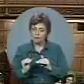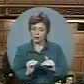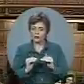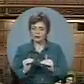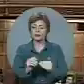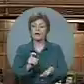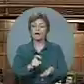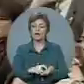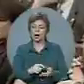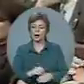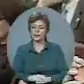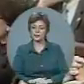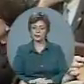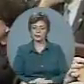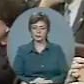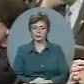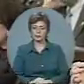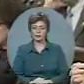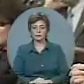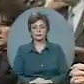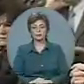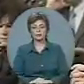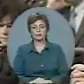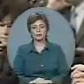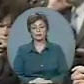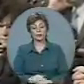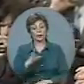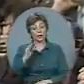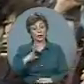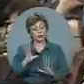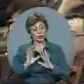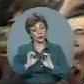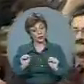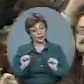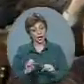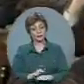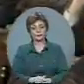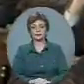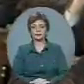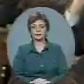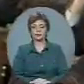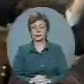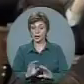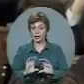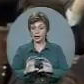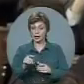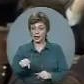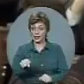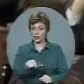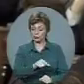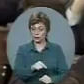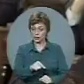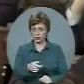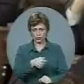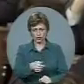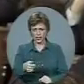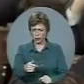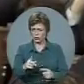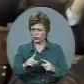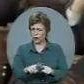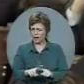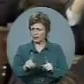Minister. Of course, Mr. Speaker, these committees are independent. The government doesn't even name all of the